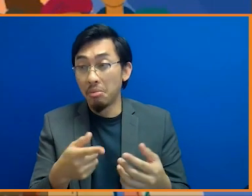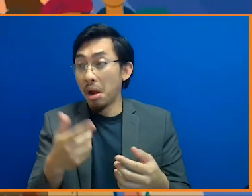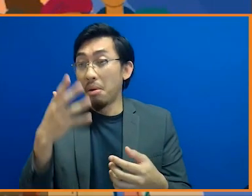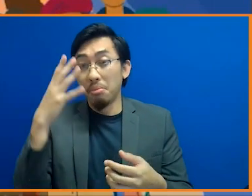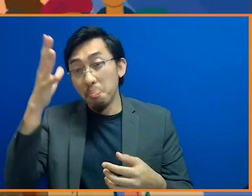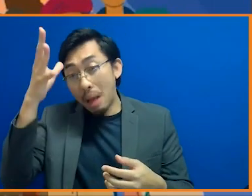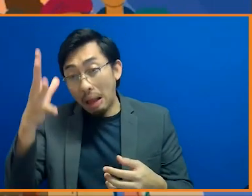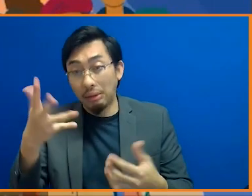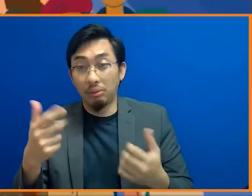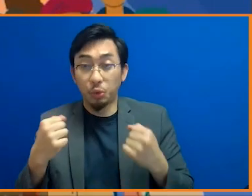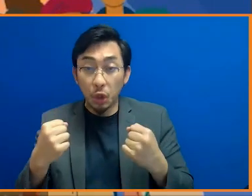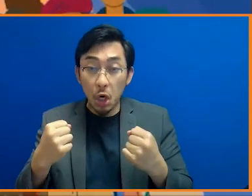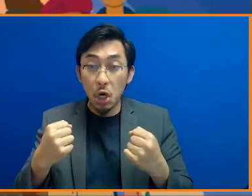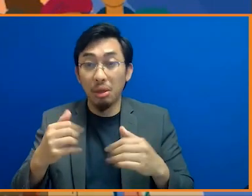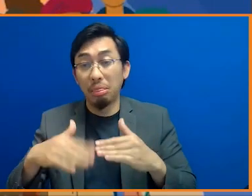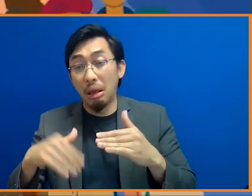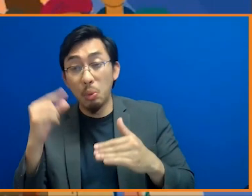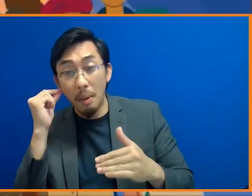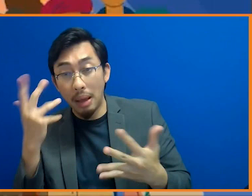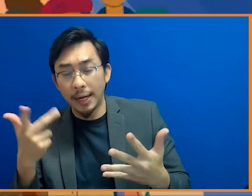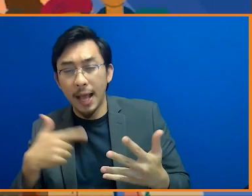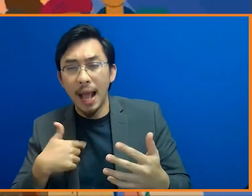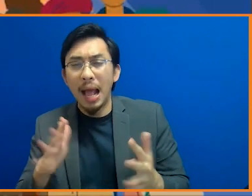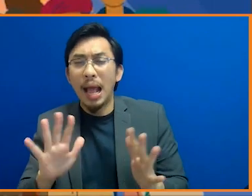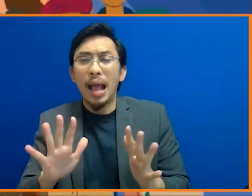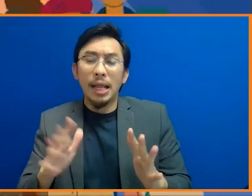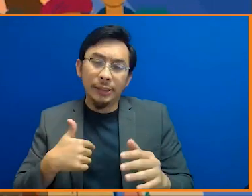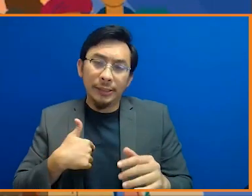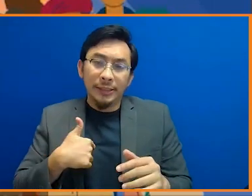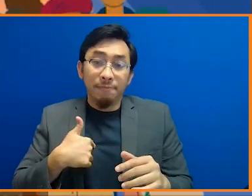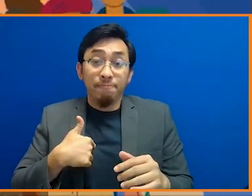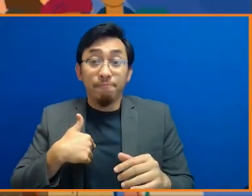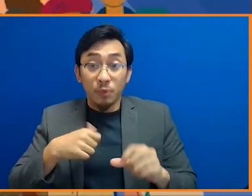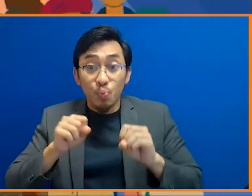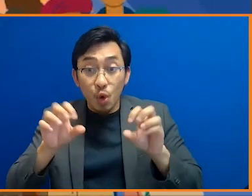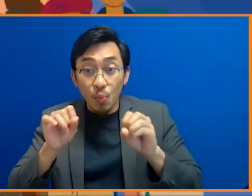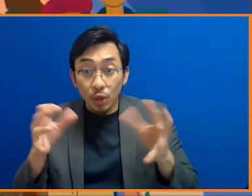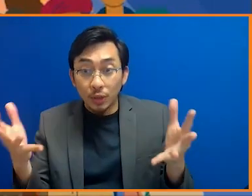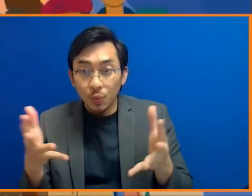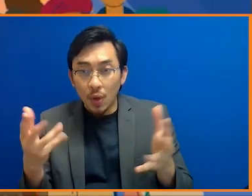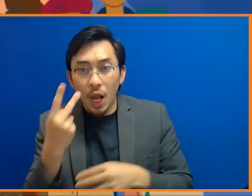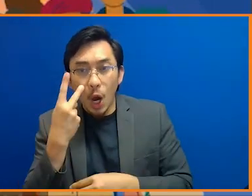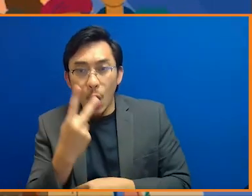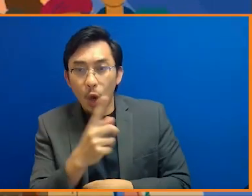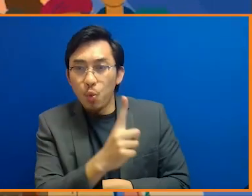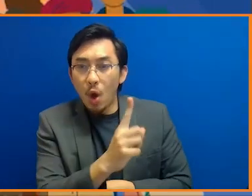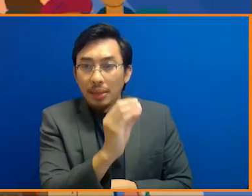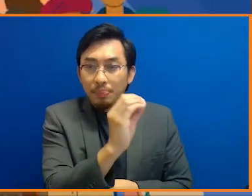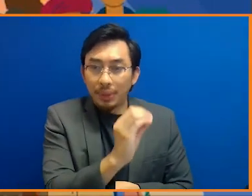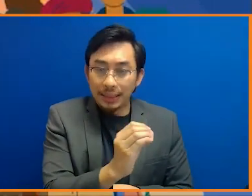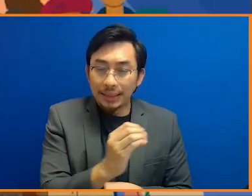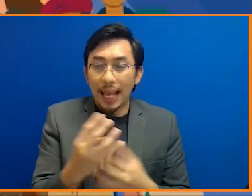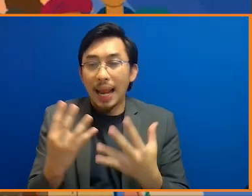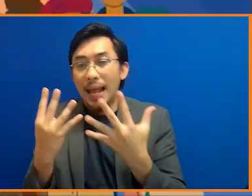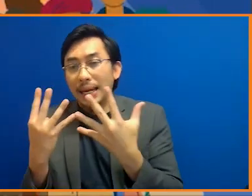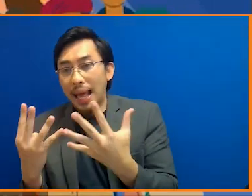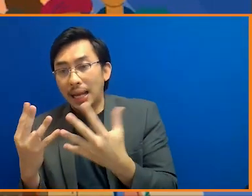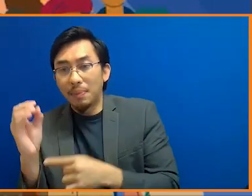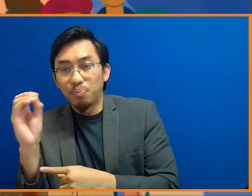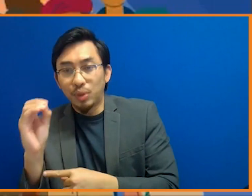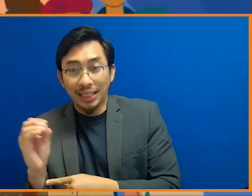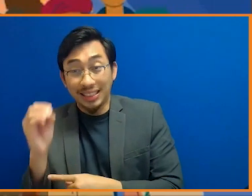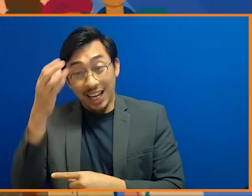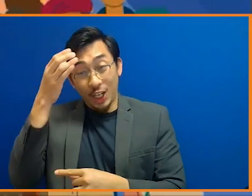strengths of the woman, we are trying, to promote a bias concept of looking at one person and